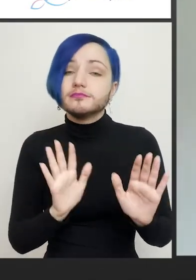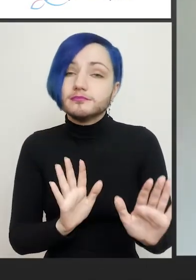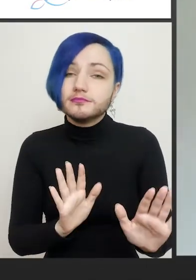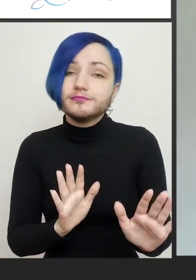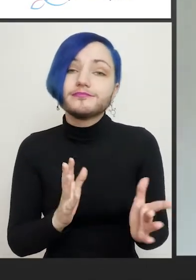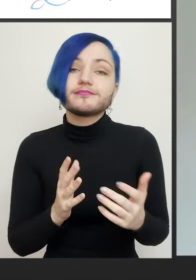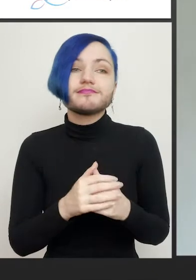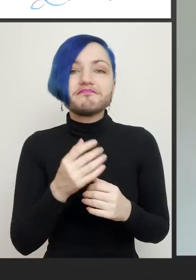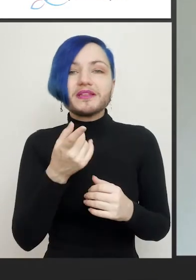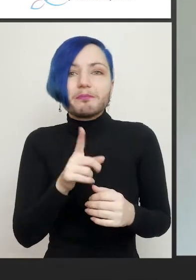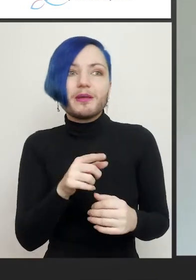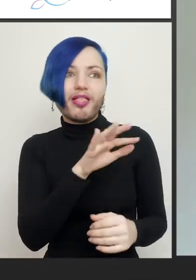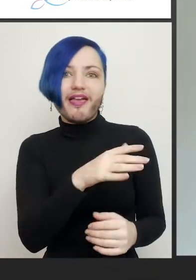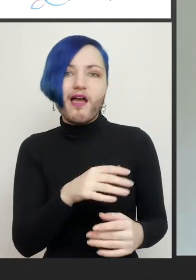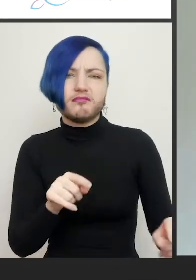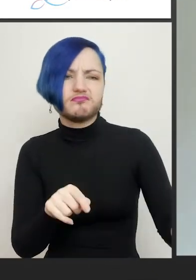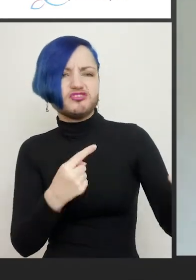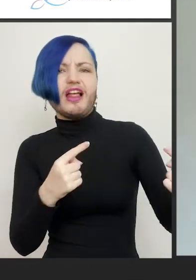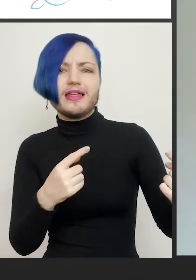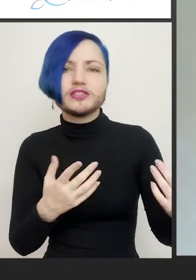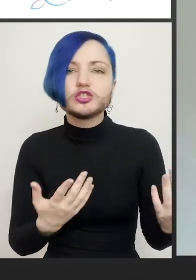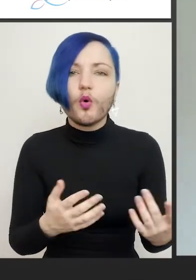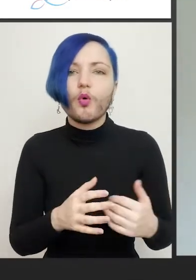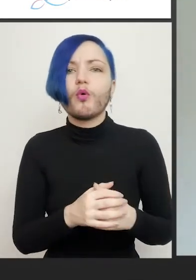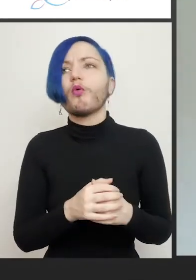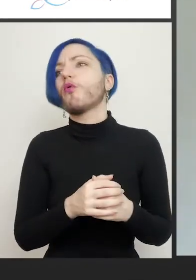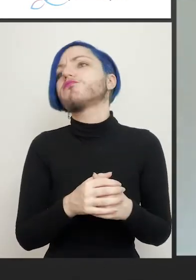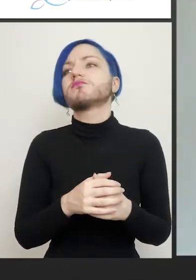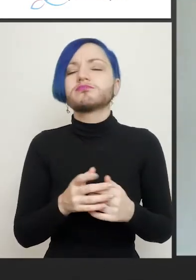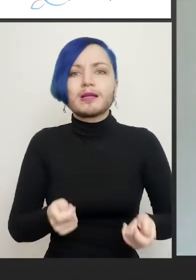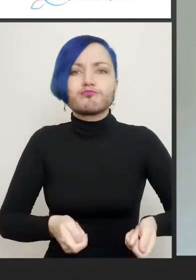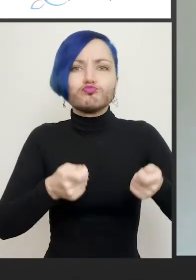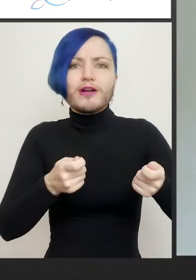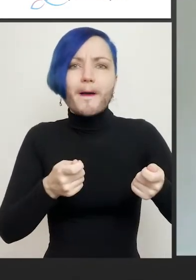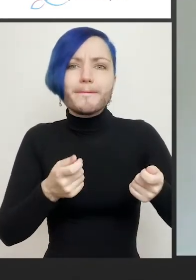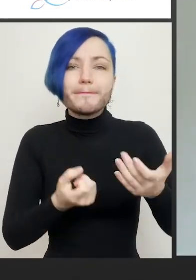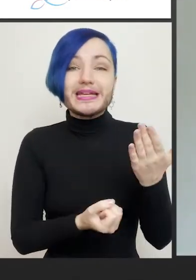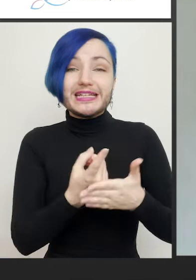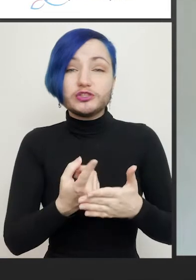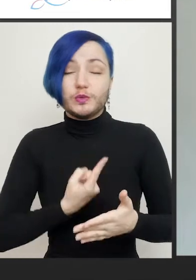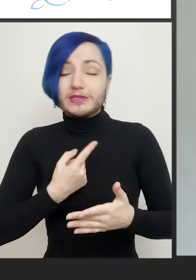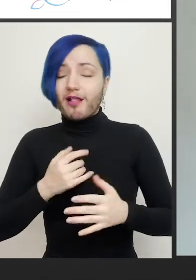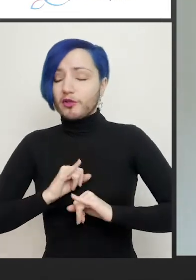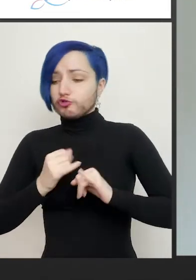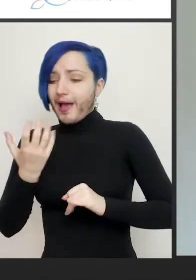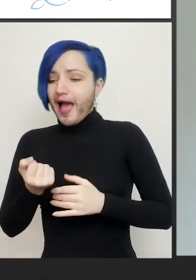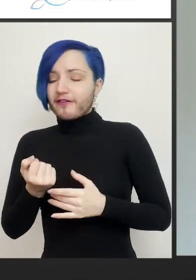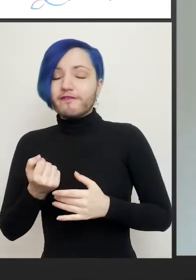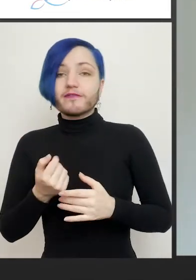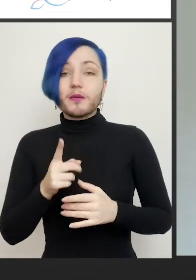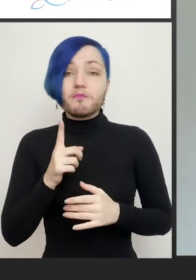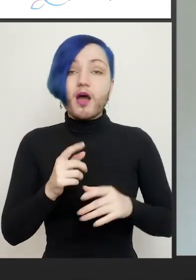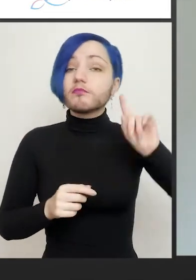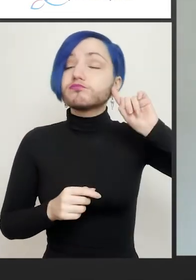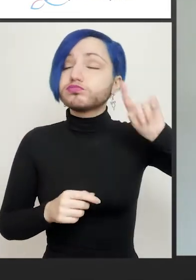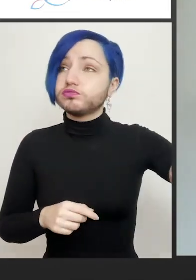often challenging your existence, seem to be bringing up a lot of things that you might have a lot of past trauma or whatever about, is to not rise to it. You